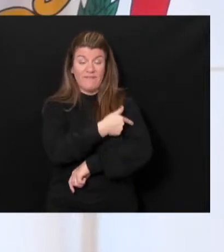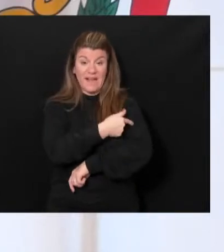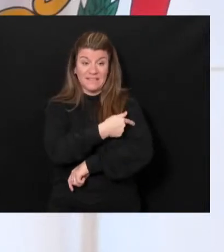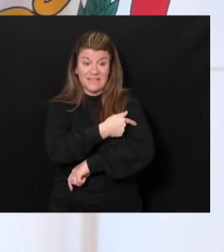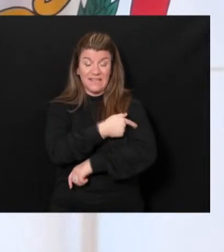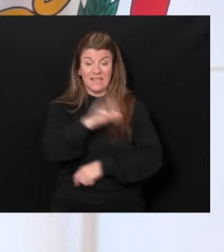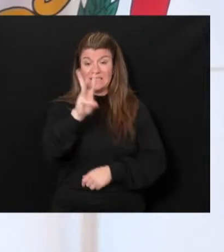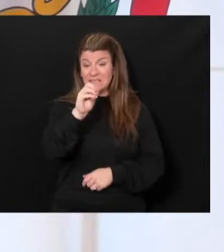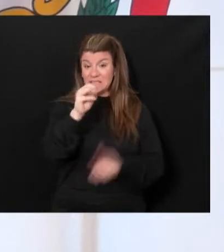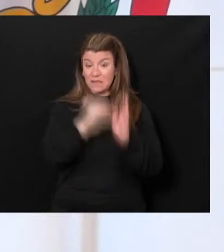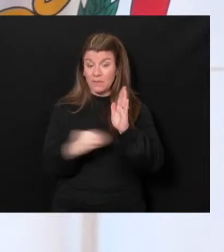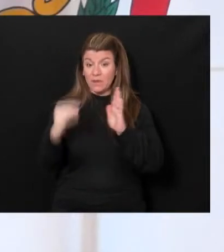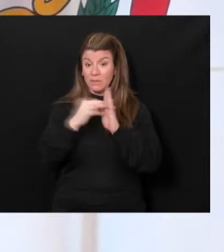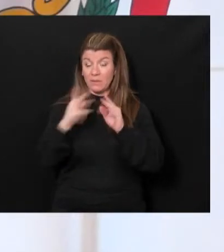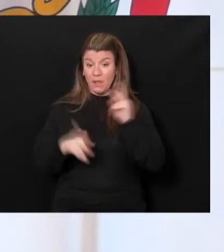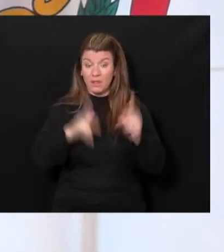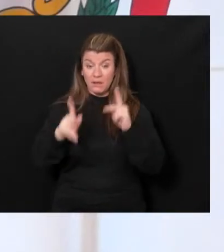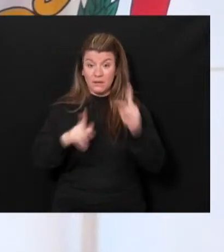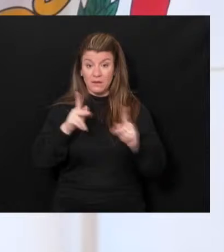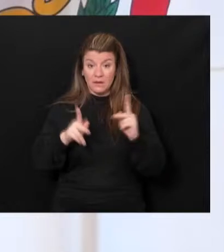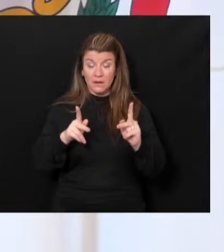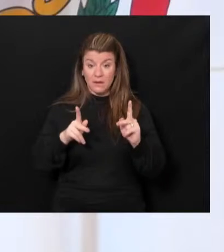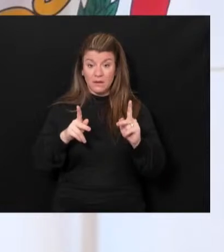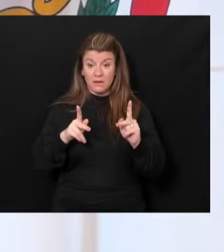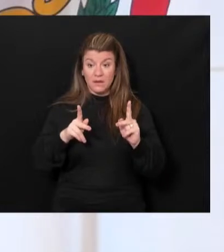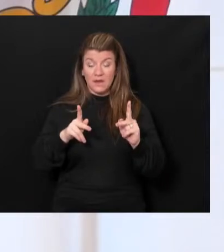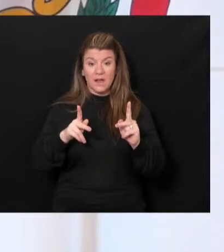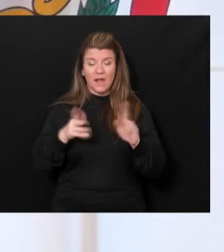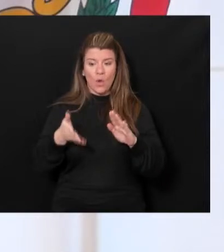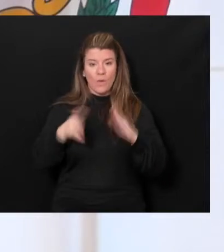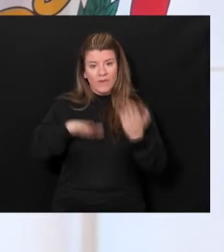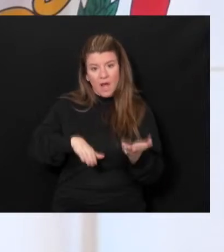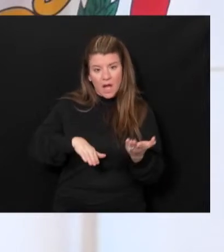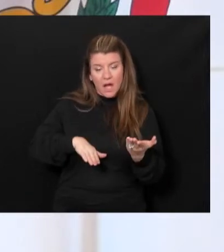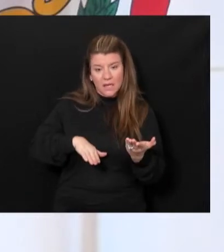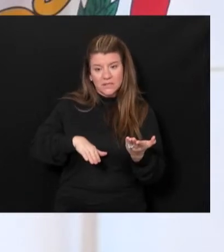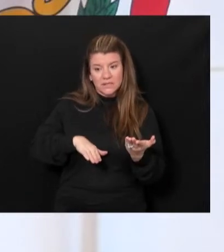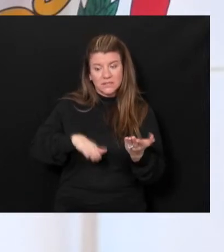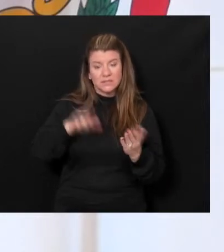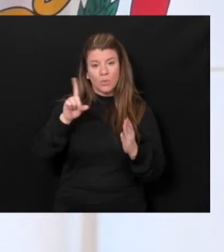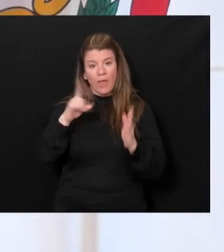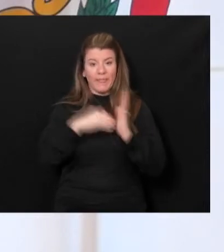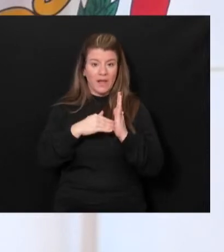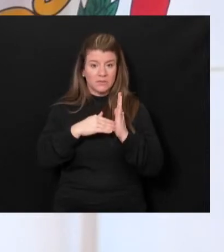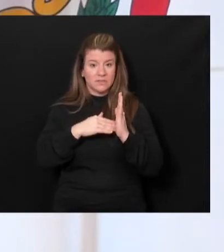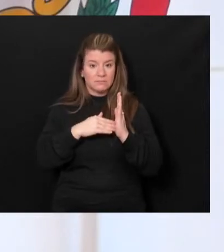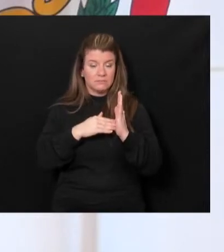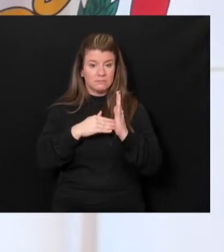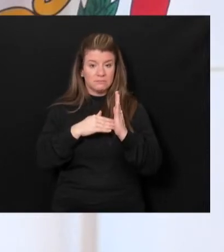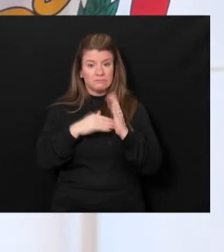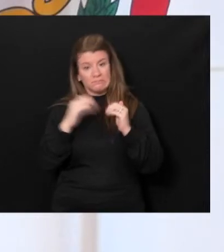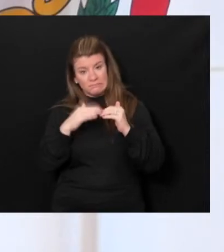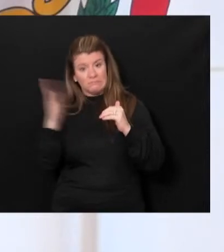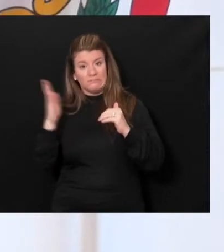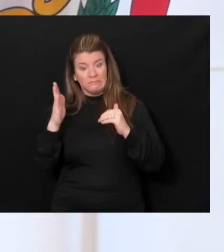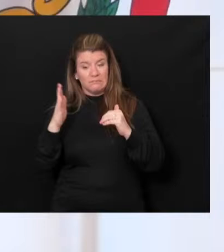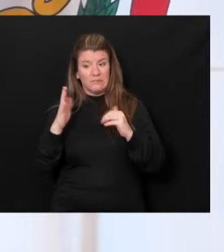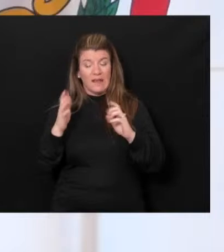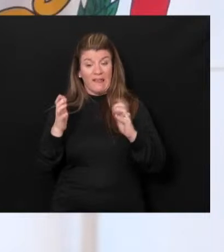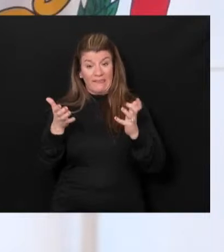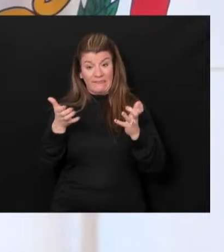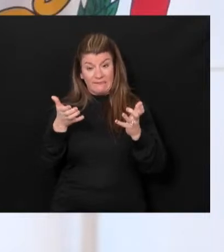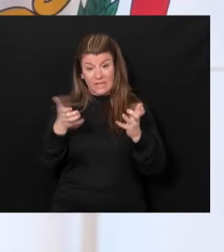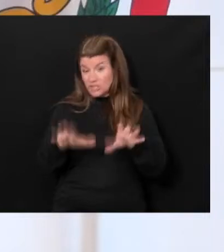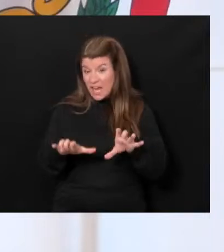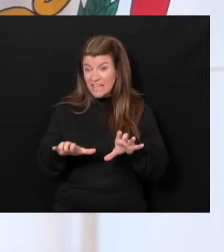60 million people, and we've lost a little over 1,000, the